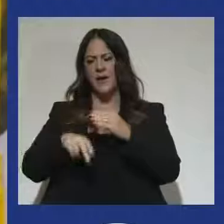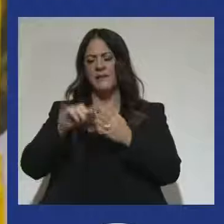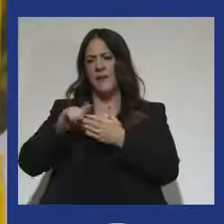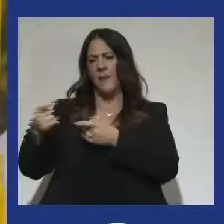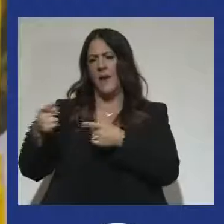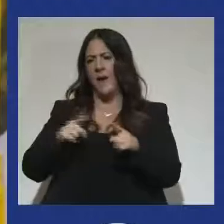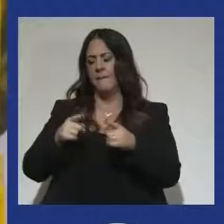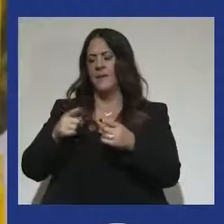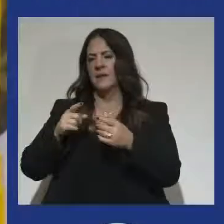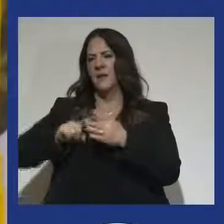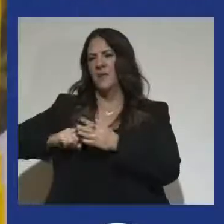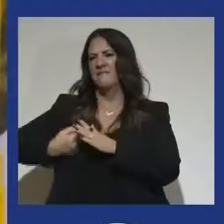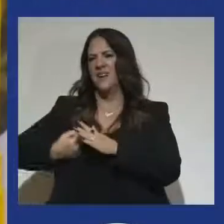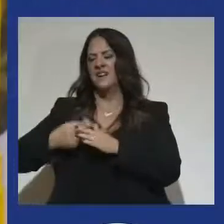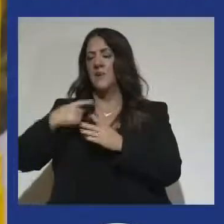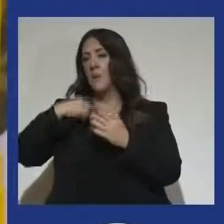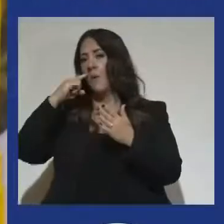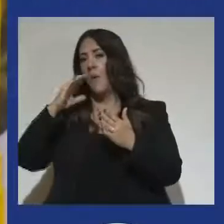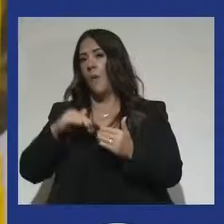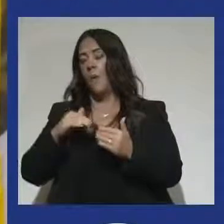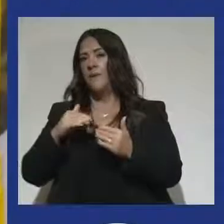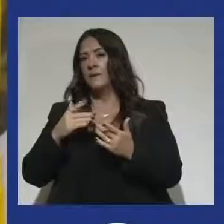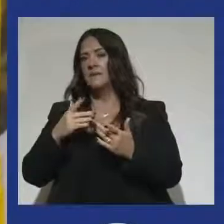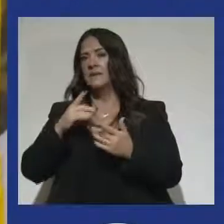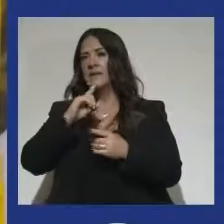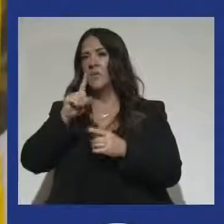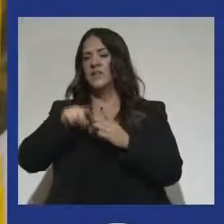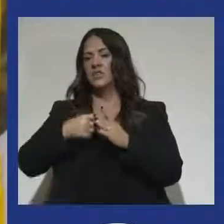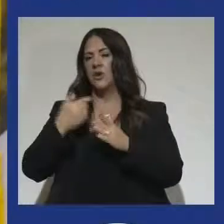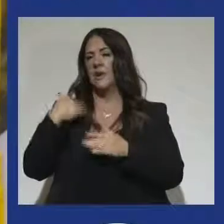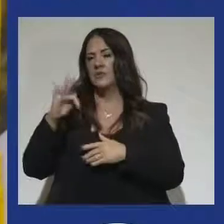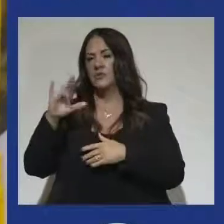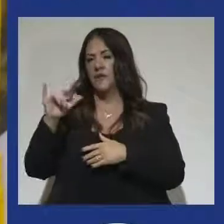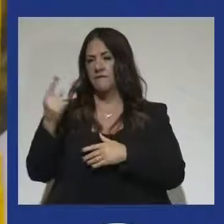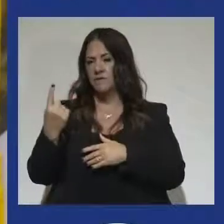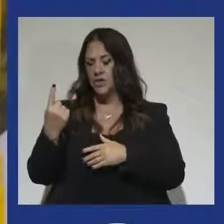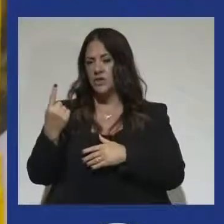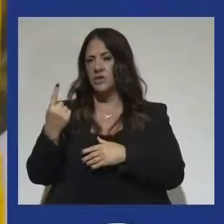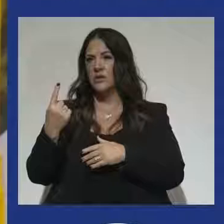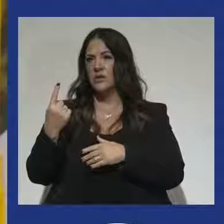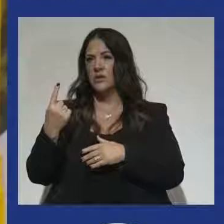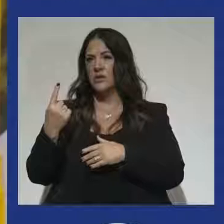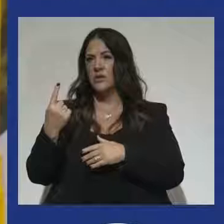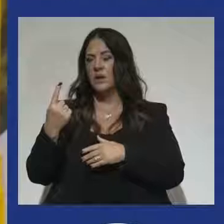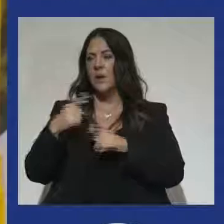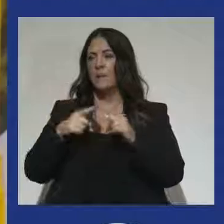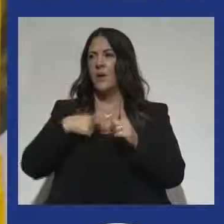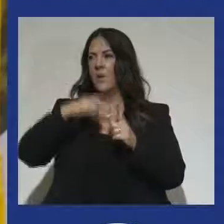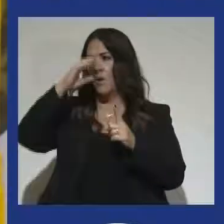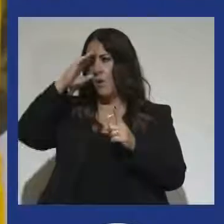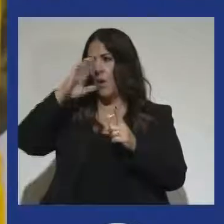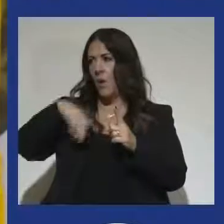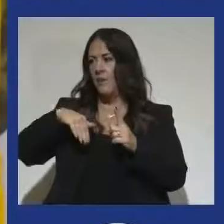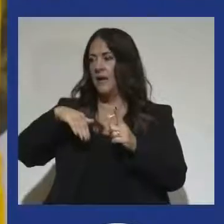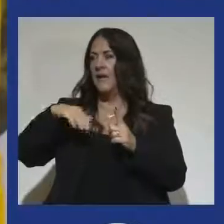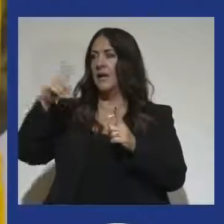into effect that we were hoping, that went into effect July 1, but we were hoping for federal funds to buy those cuts